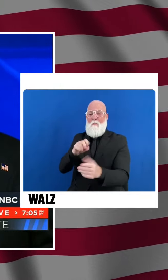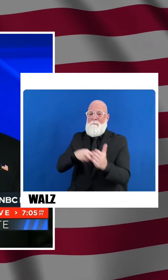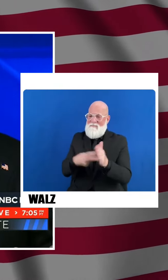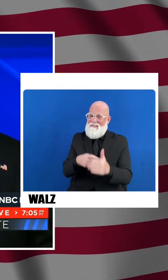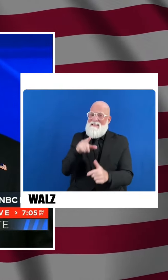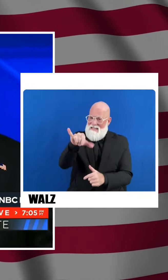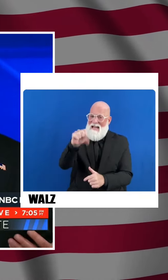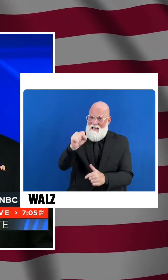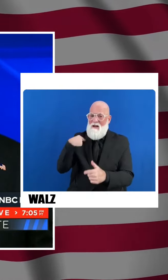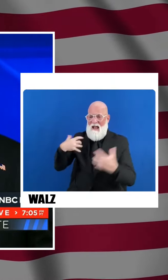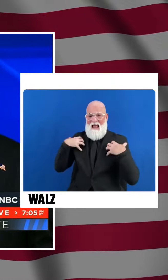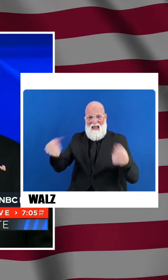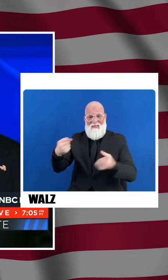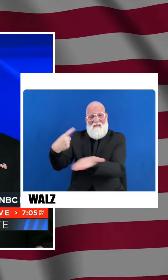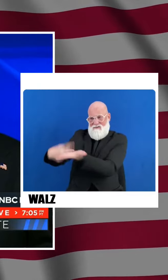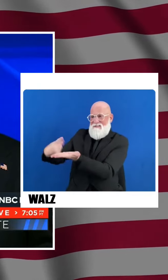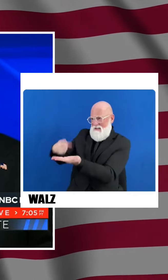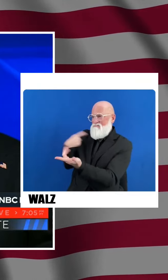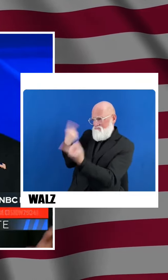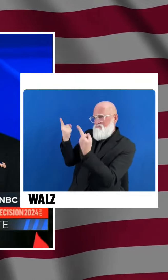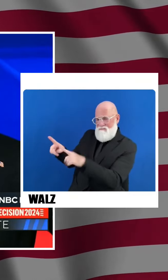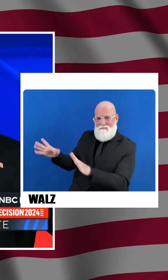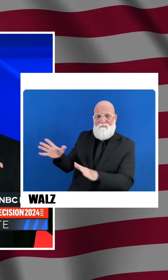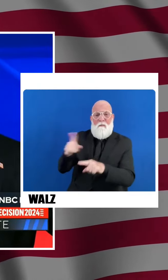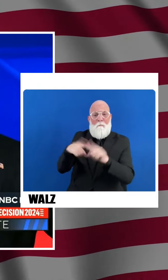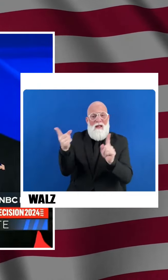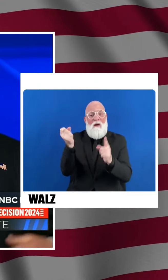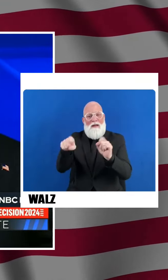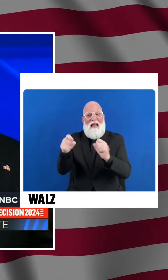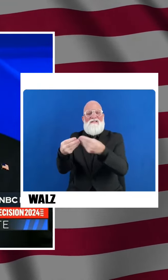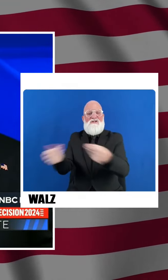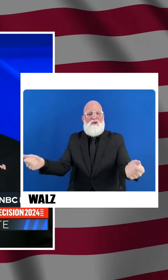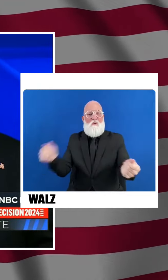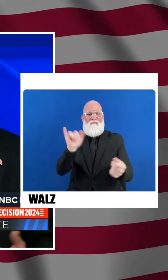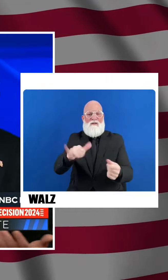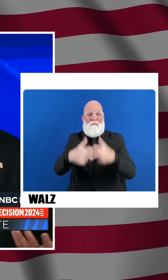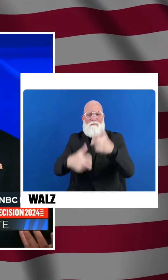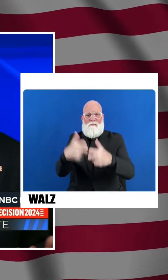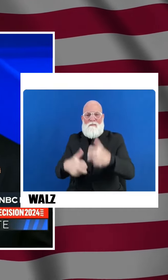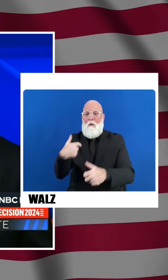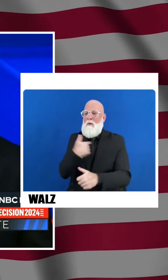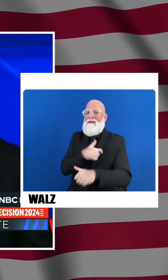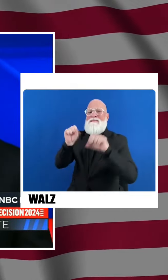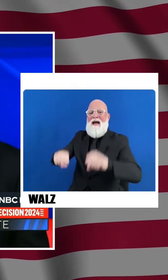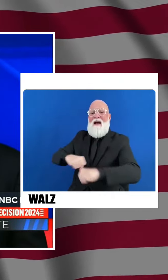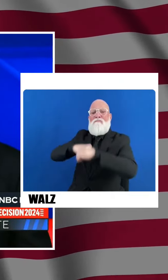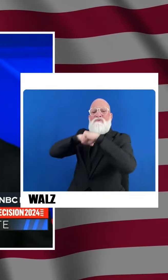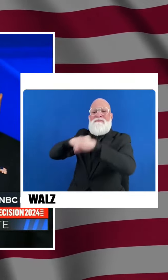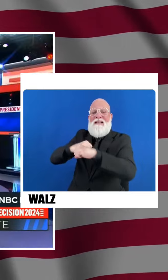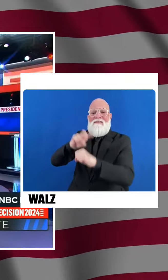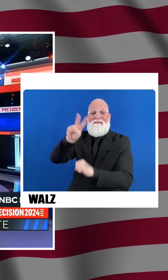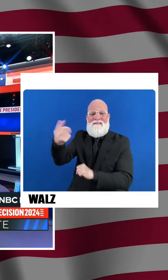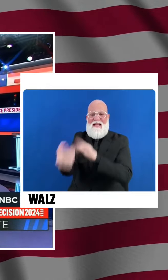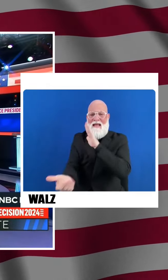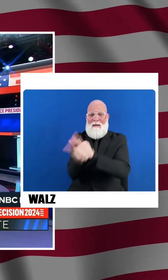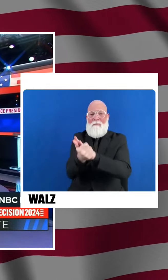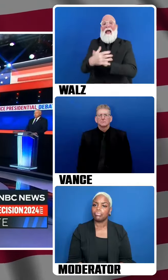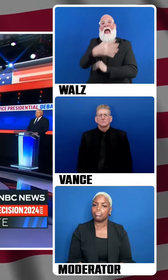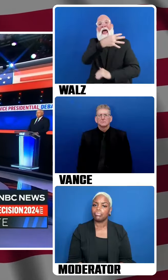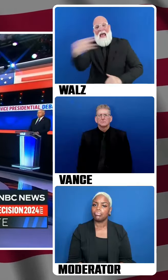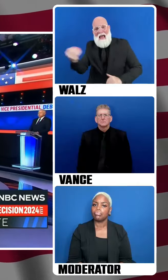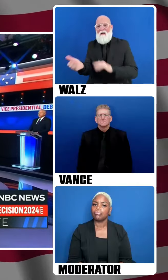think there's a capacity to find solutions on this that work, protect Second Amendment, protect our children. That's our priority. Gentlemen, thank you. Margaret?